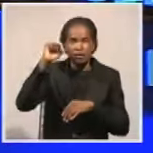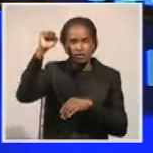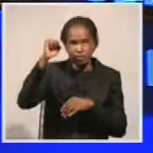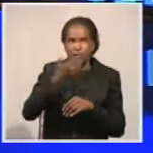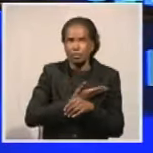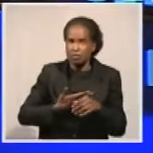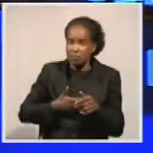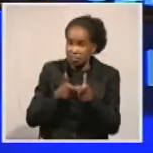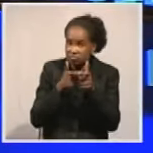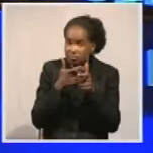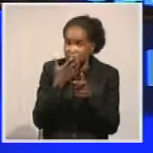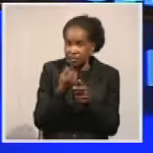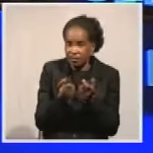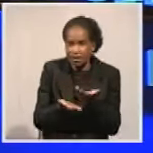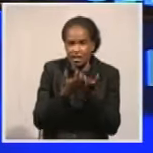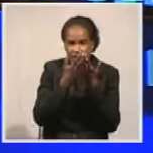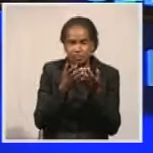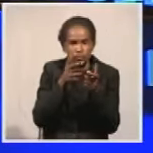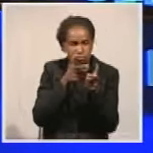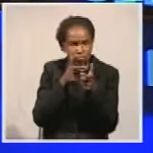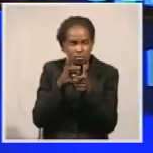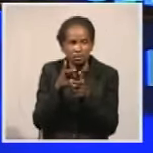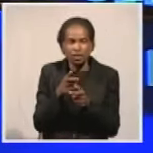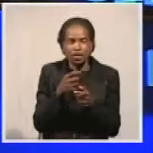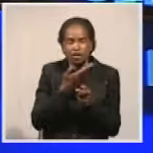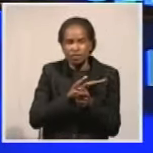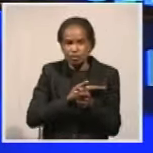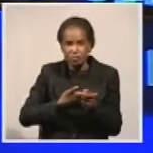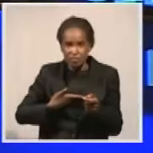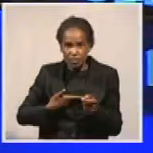in the struggle, and therefore their side of